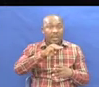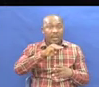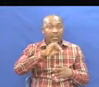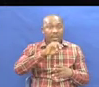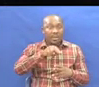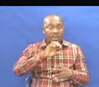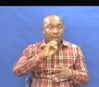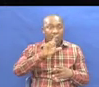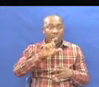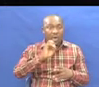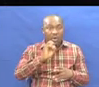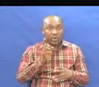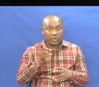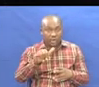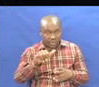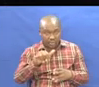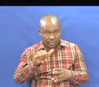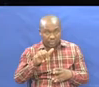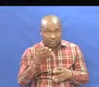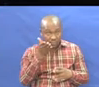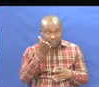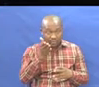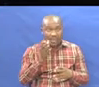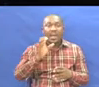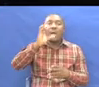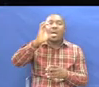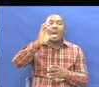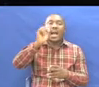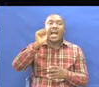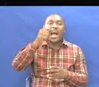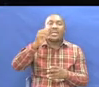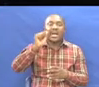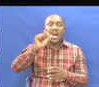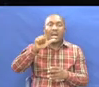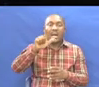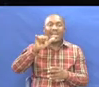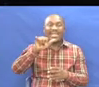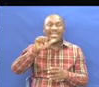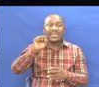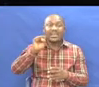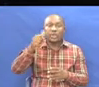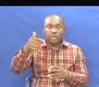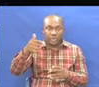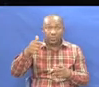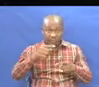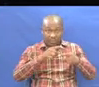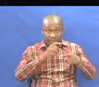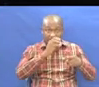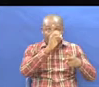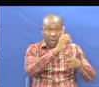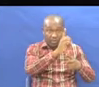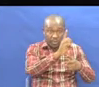call catalyst. The other terminology that you're going to encounter is known as catalyst.